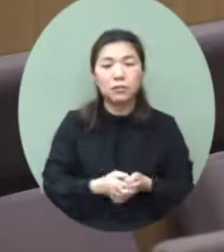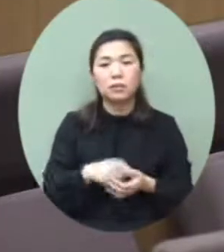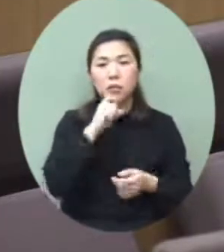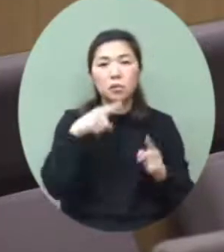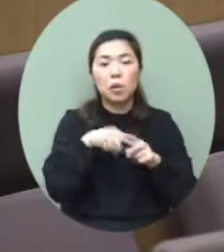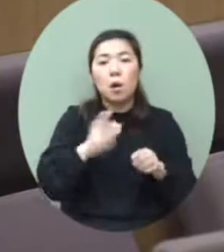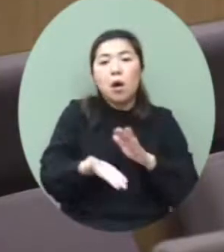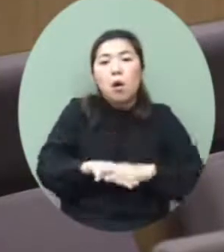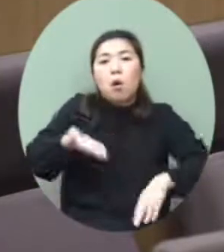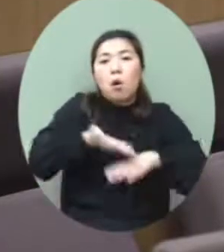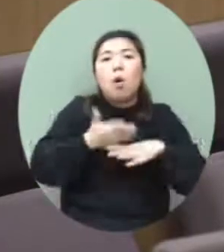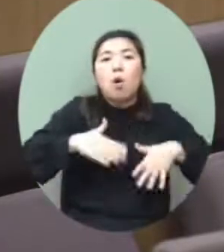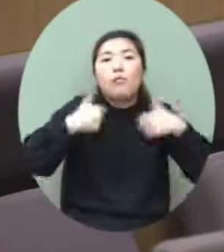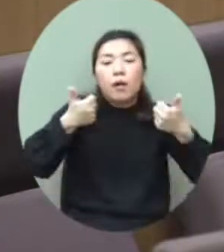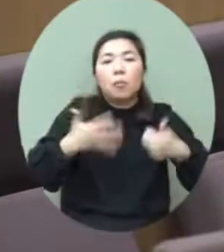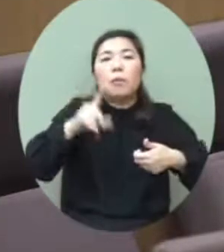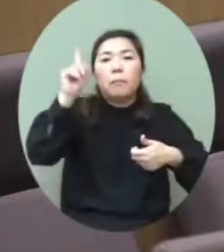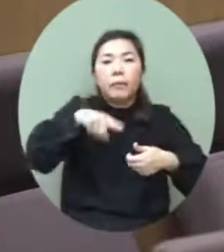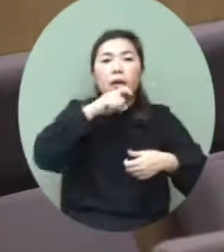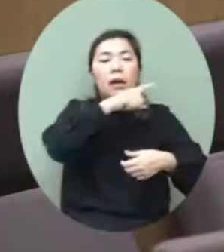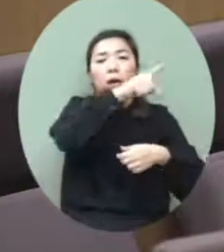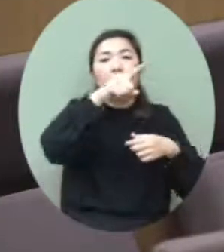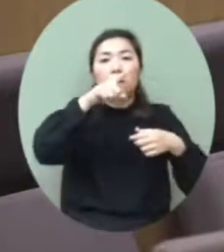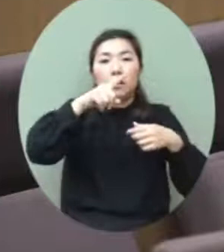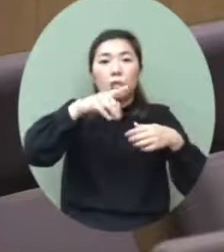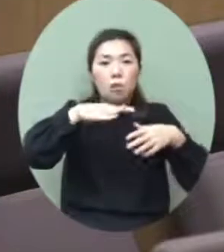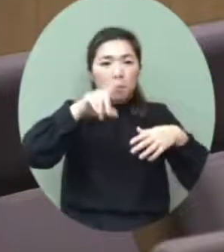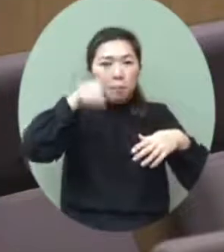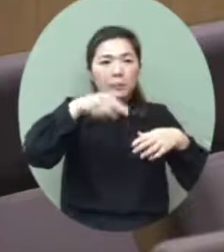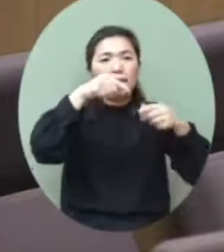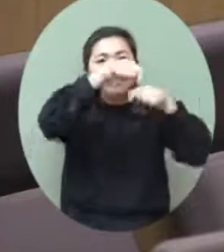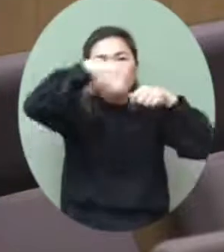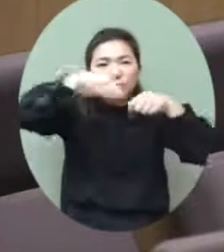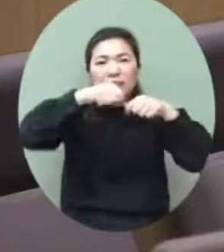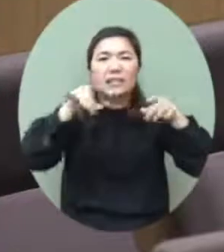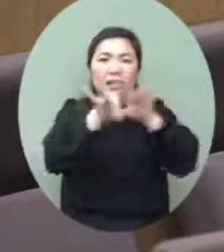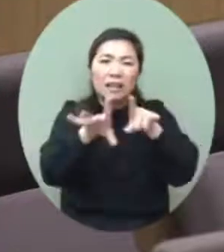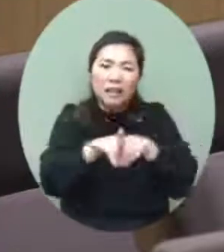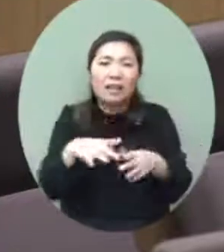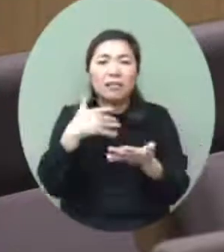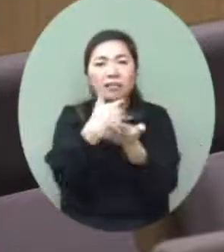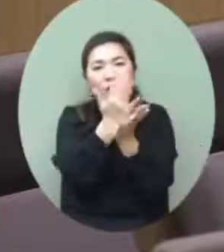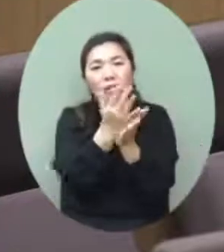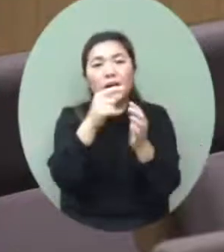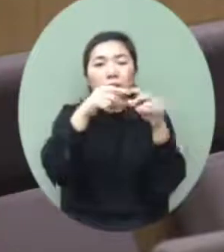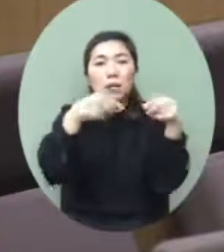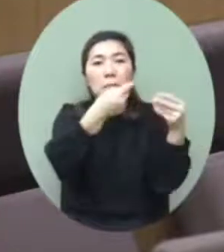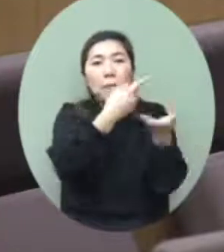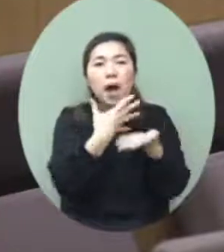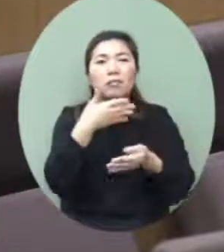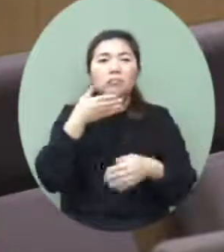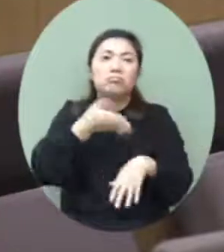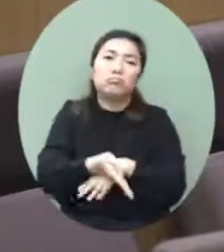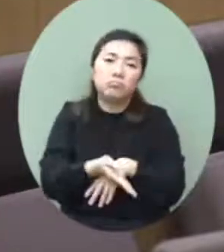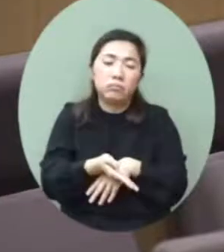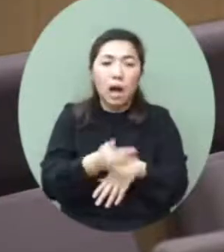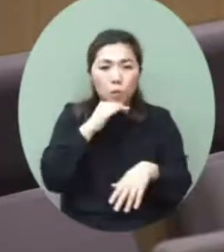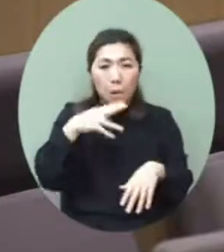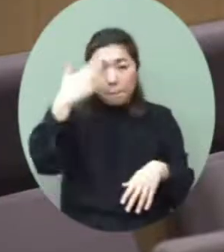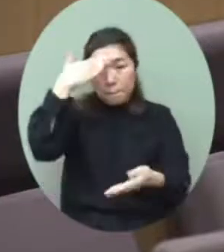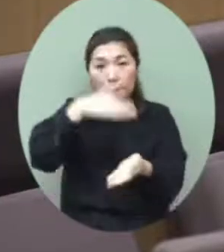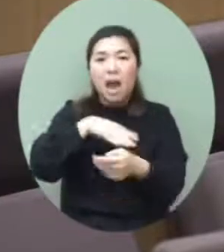did not declare their cases. So would 180,000 be an underestimation? Some people indicated that